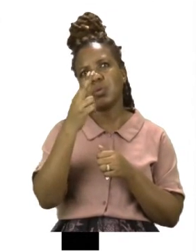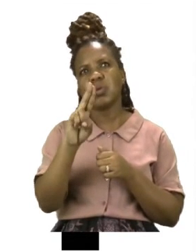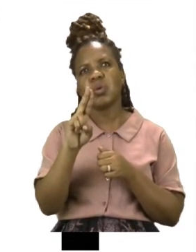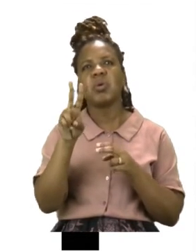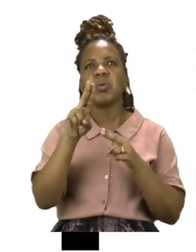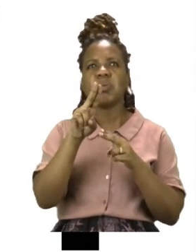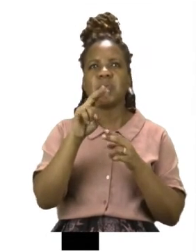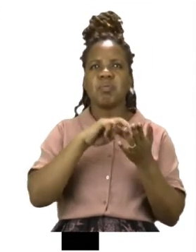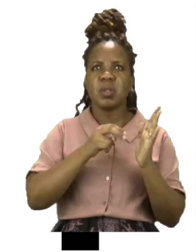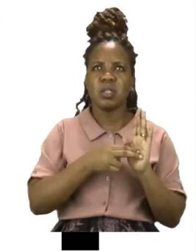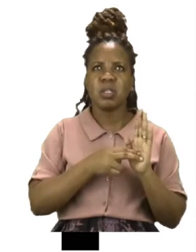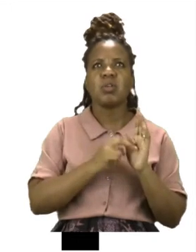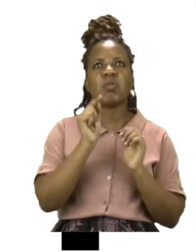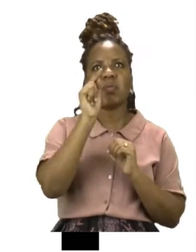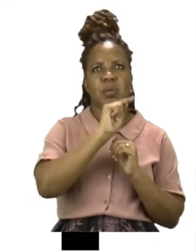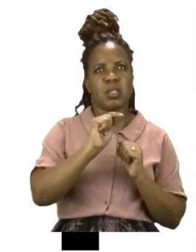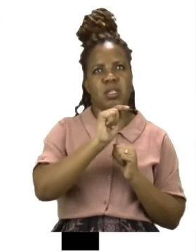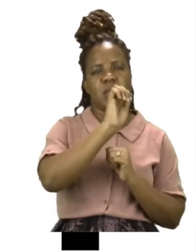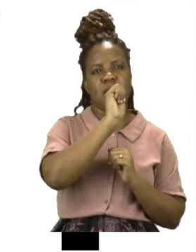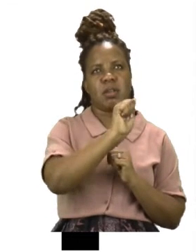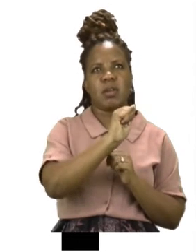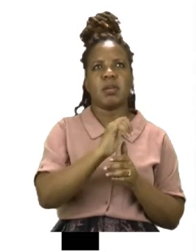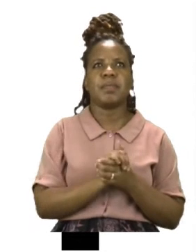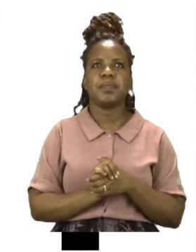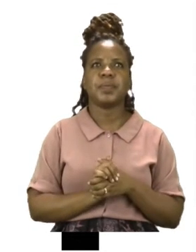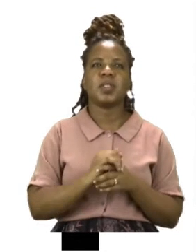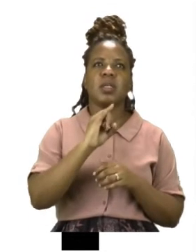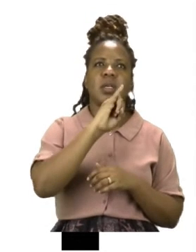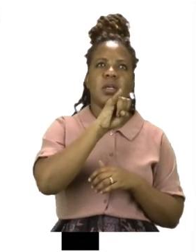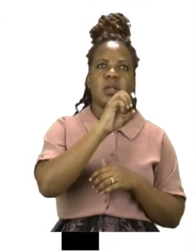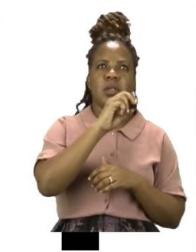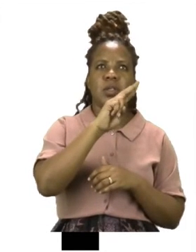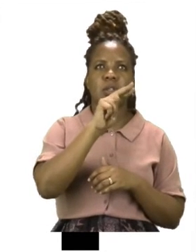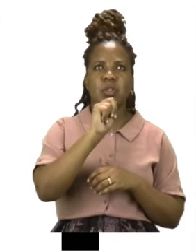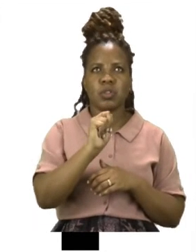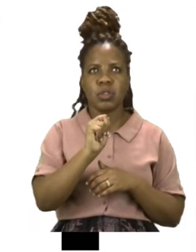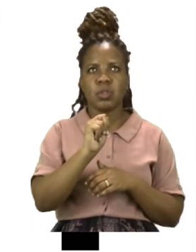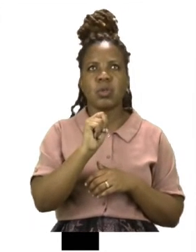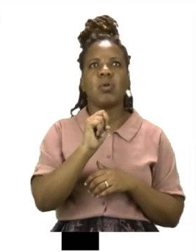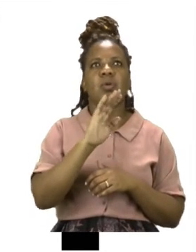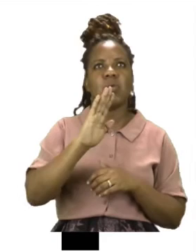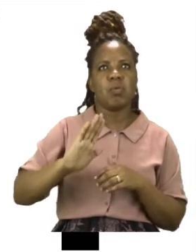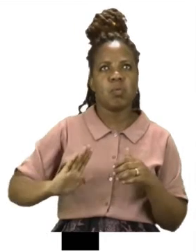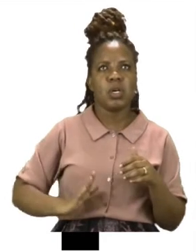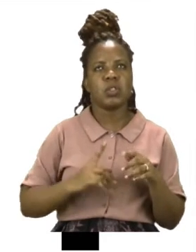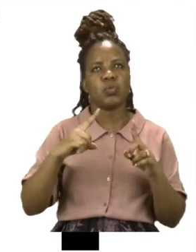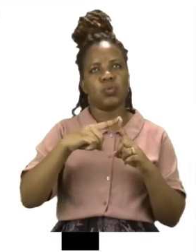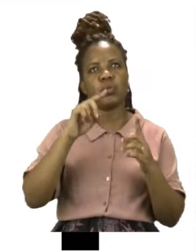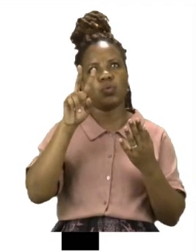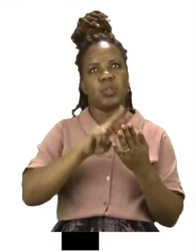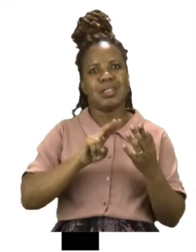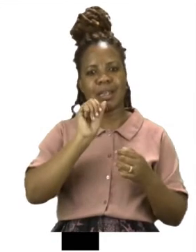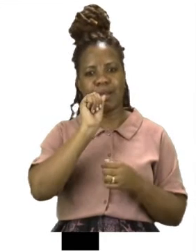Now let's read the sentence clearly. John wanted to read a comic book.